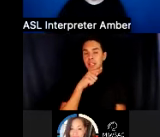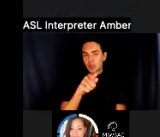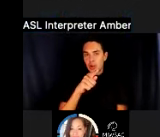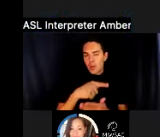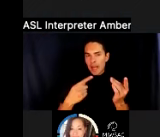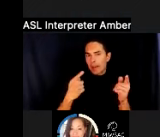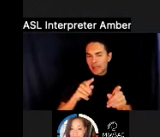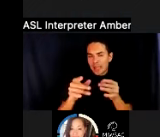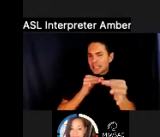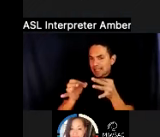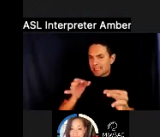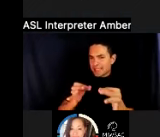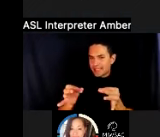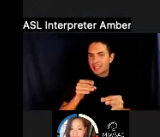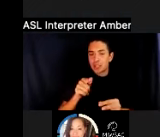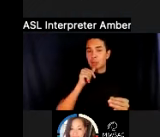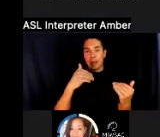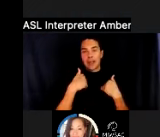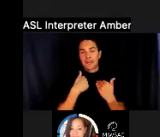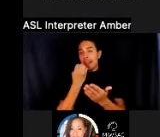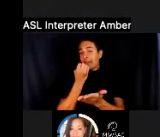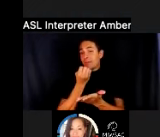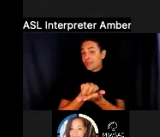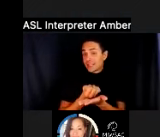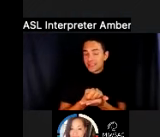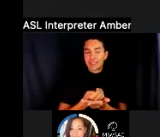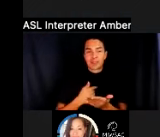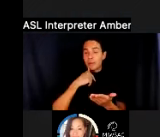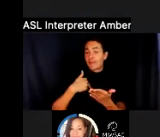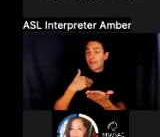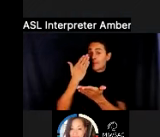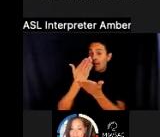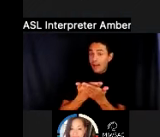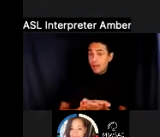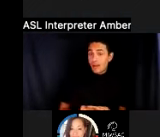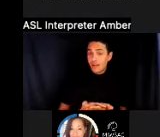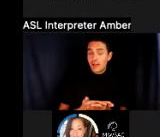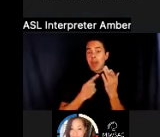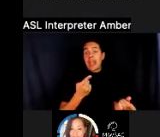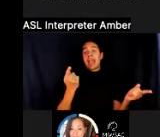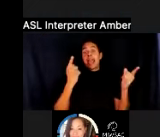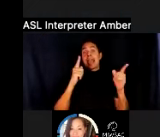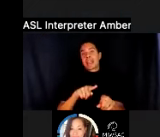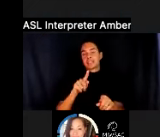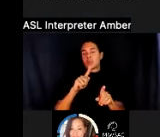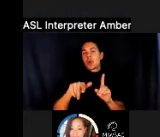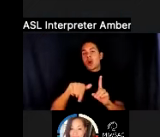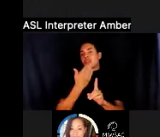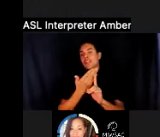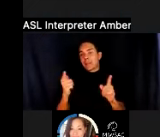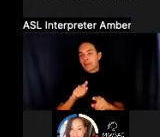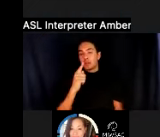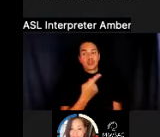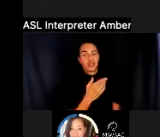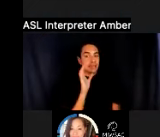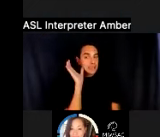don't know, you don't have the evidence or the facts to know what else happened in that situation. You're just